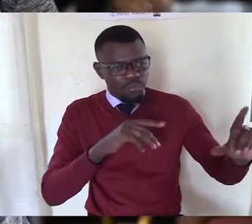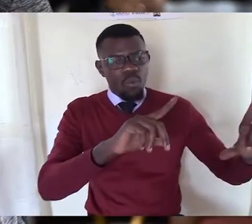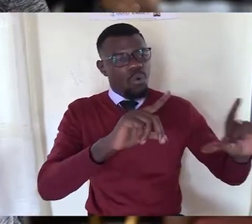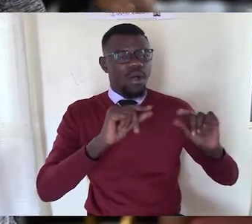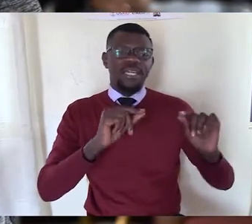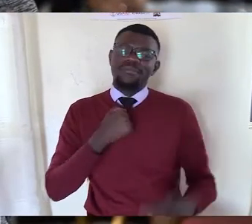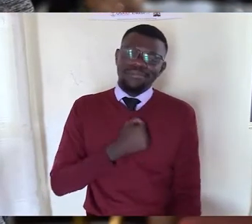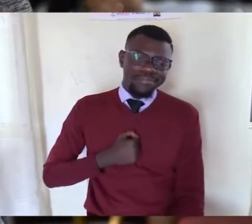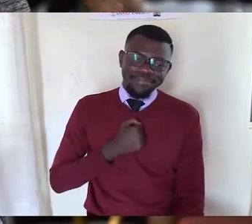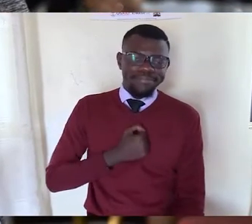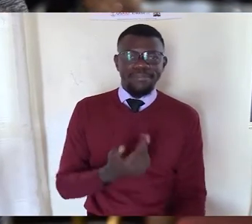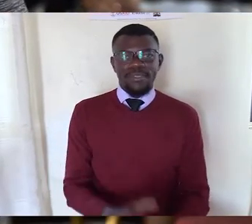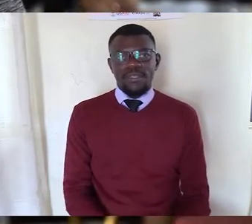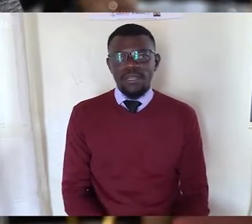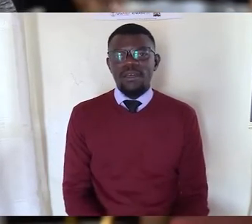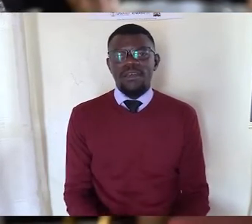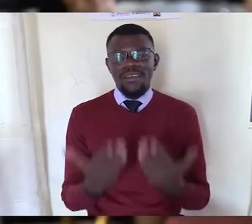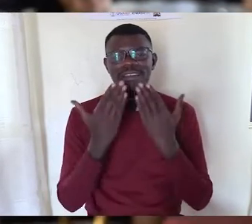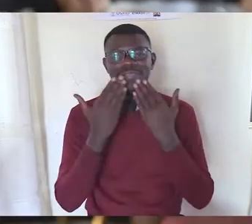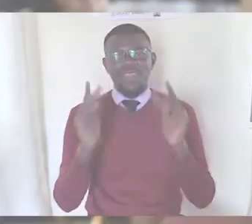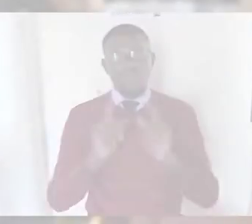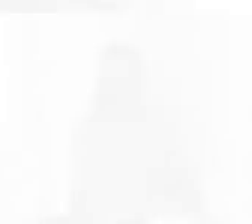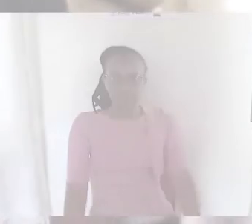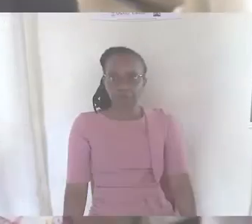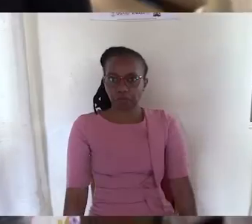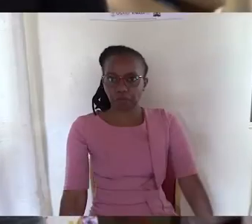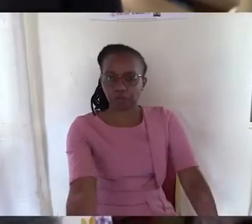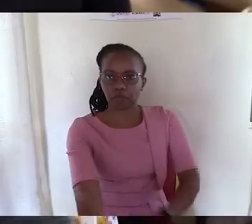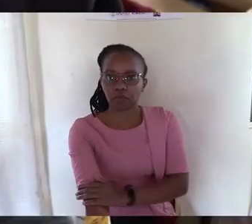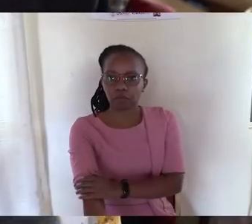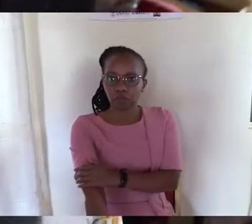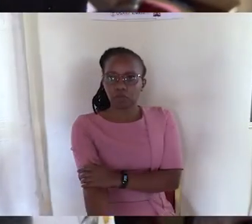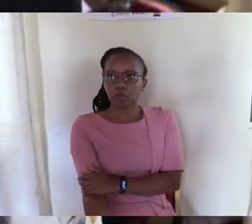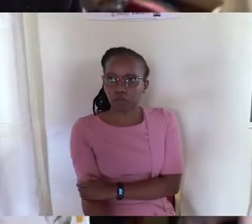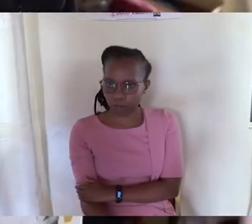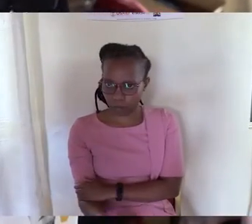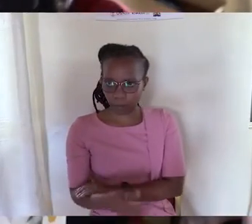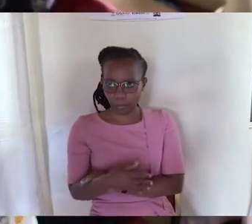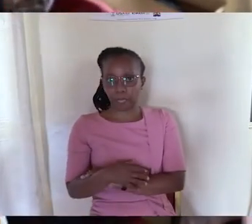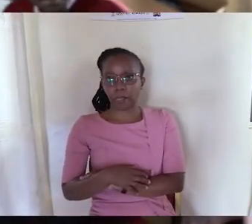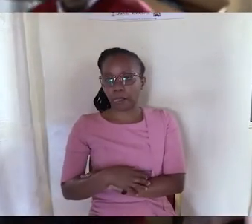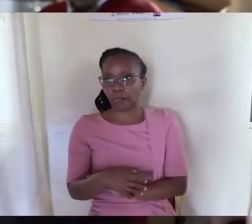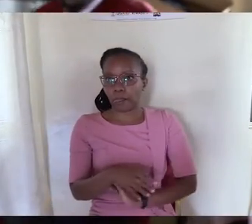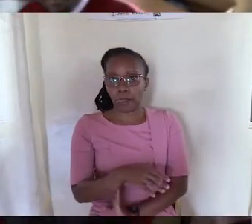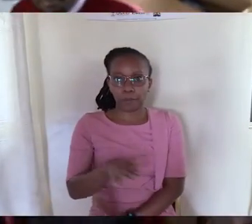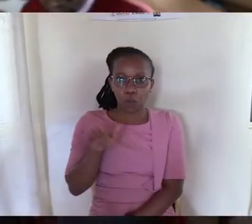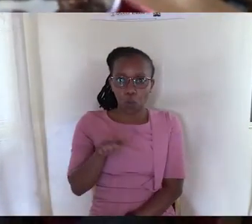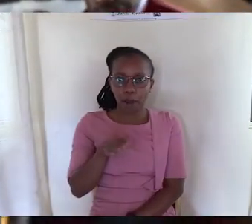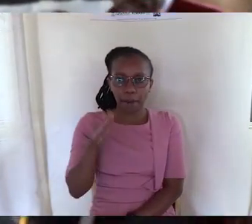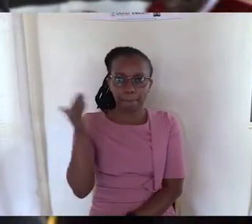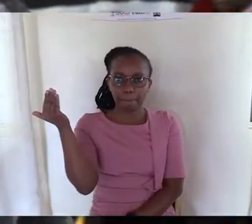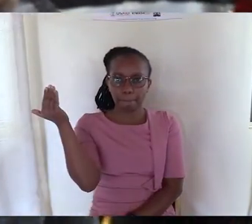poleni. Thank you very much for listening to me. Soila's presentation is one of a